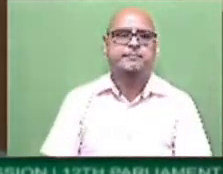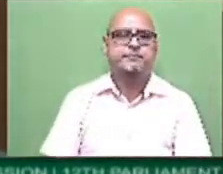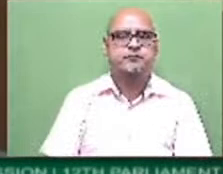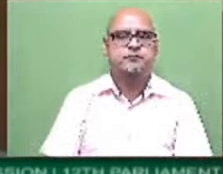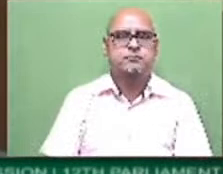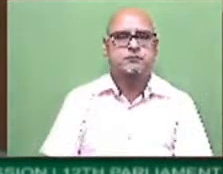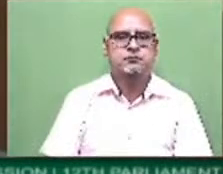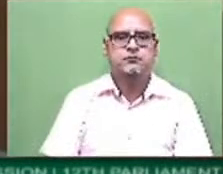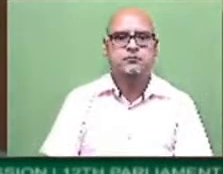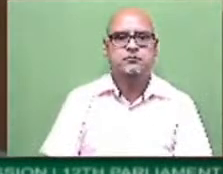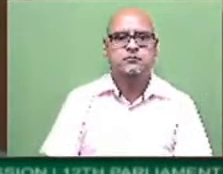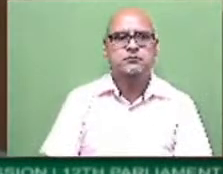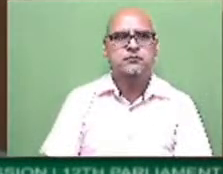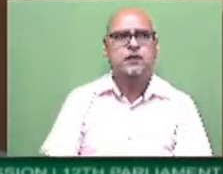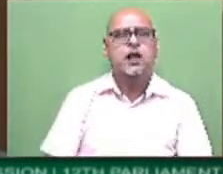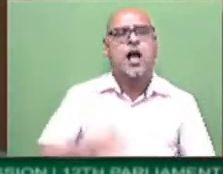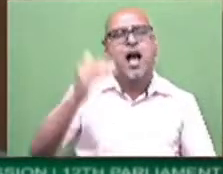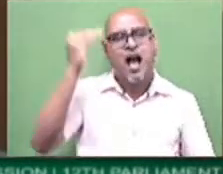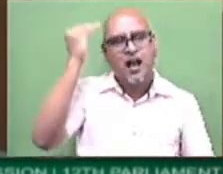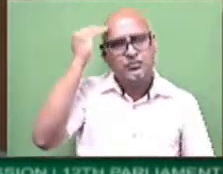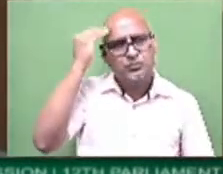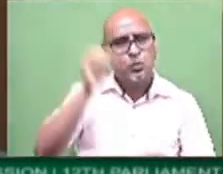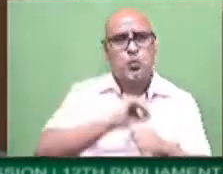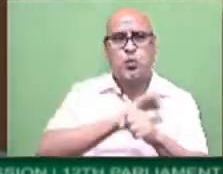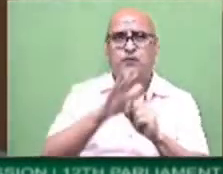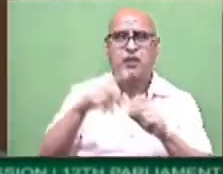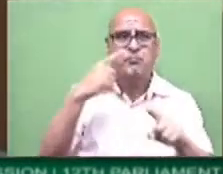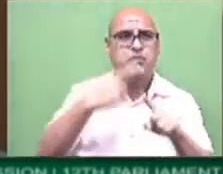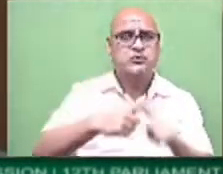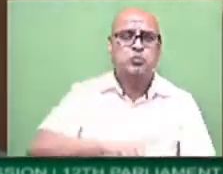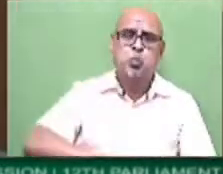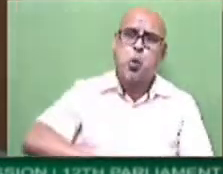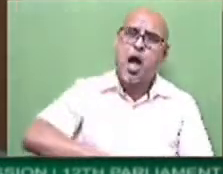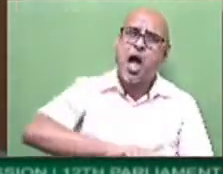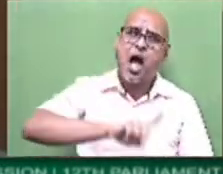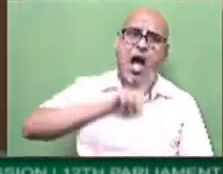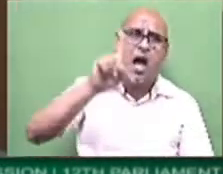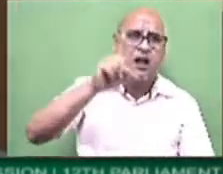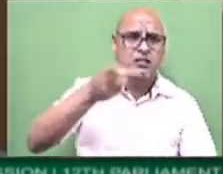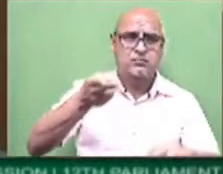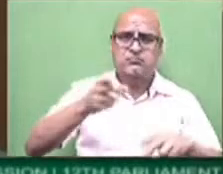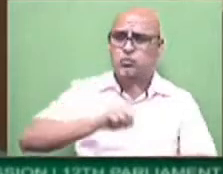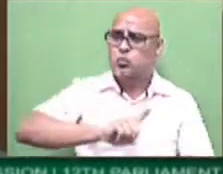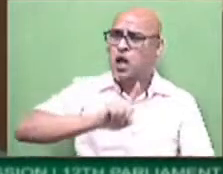are increasing. We are over